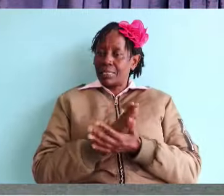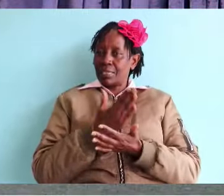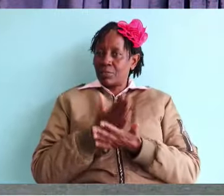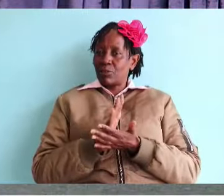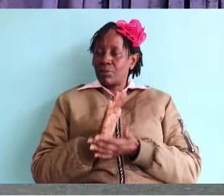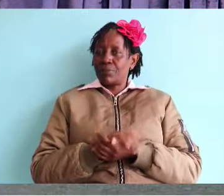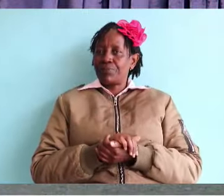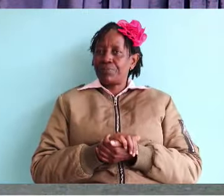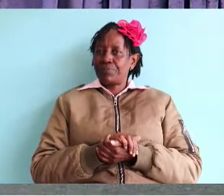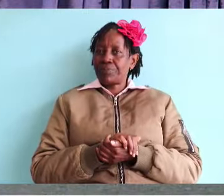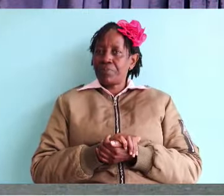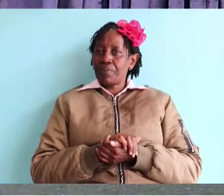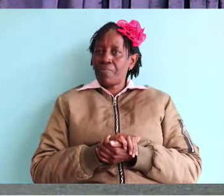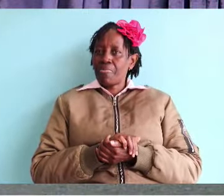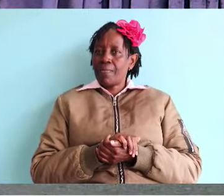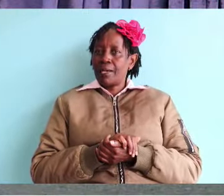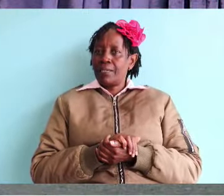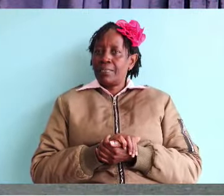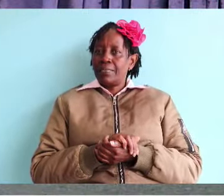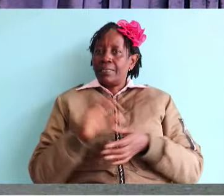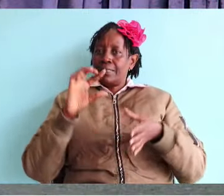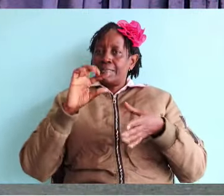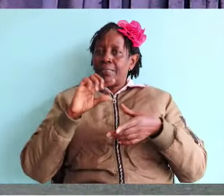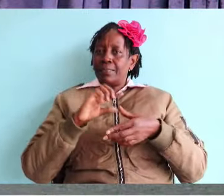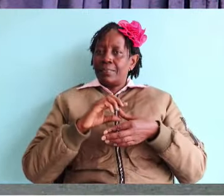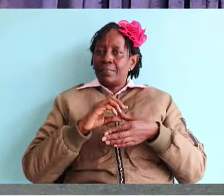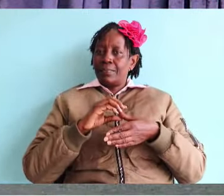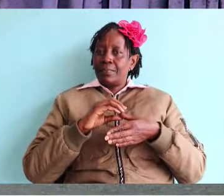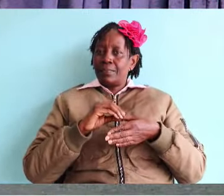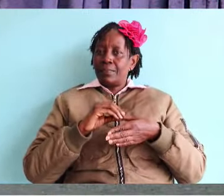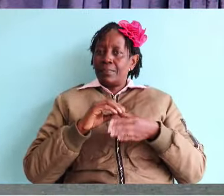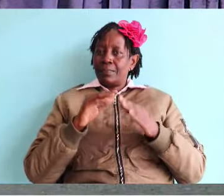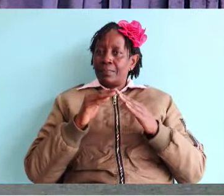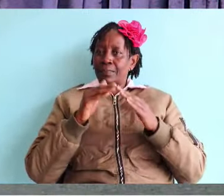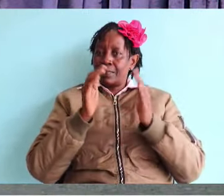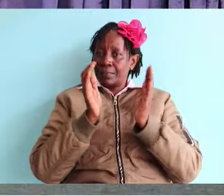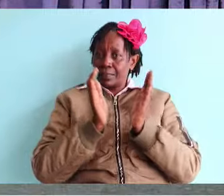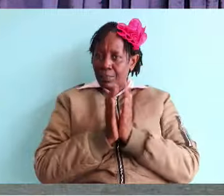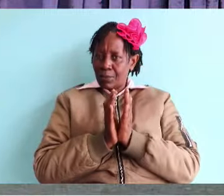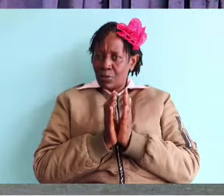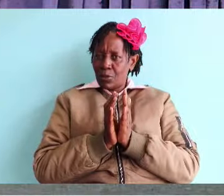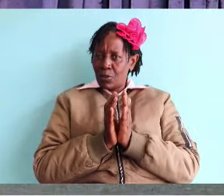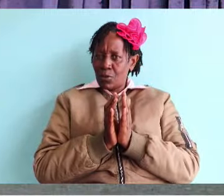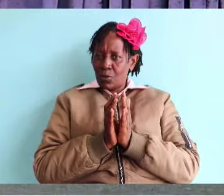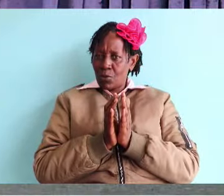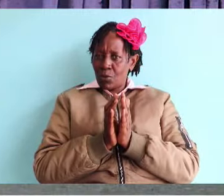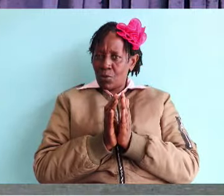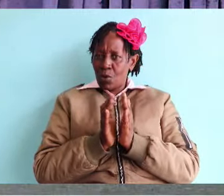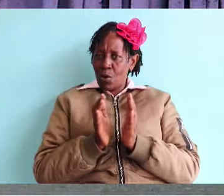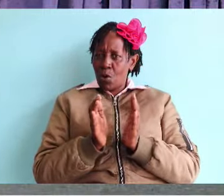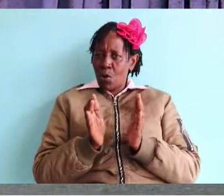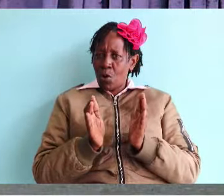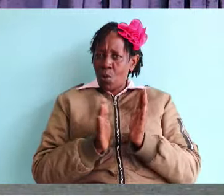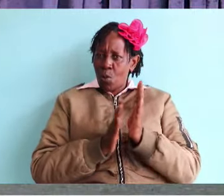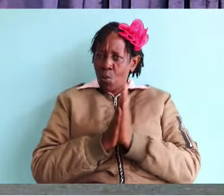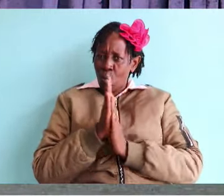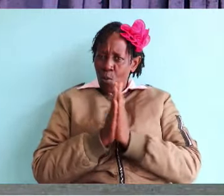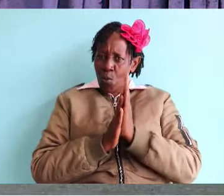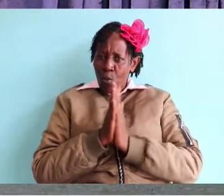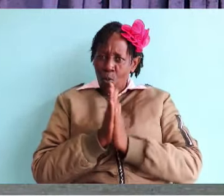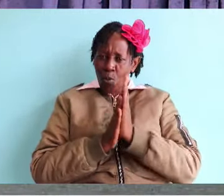and Gideon has basically mobilized the people, the 300 that